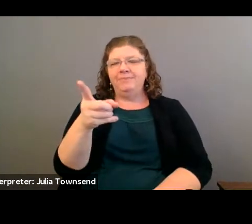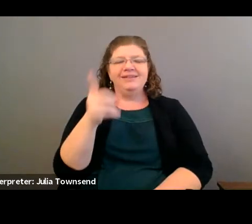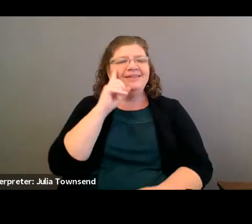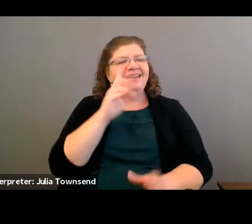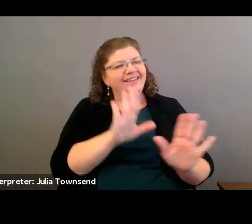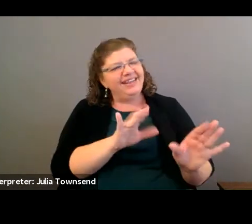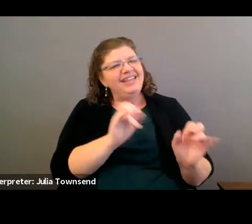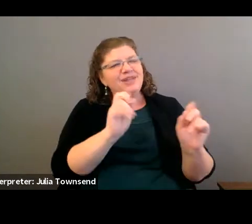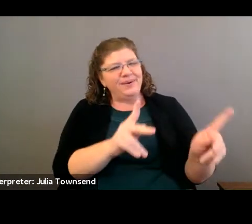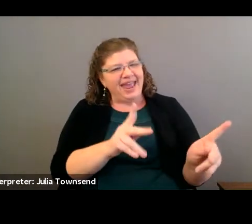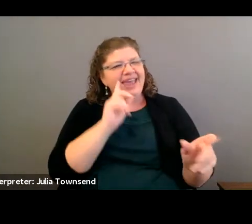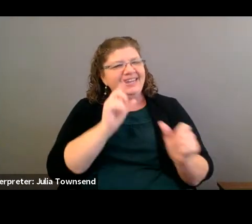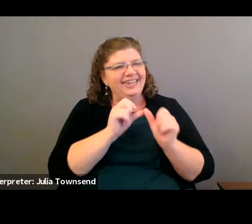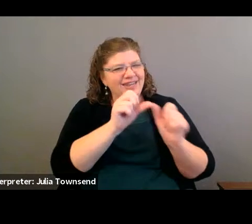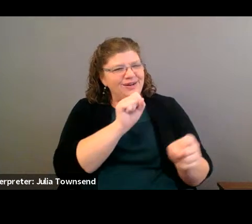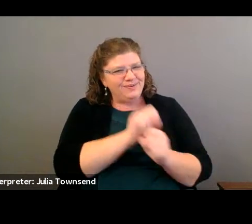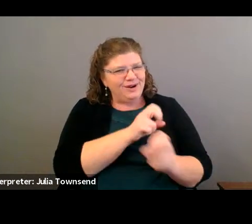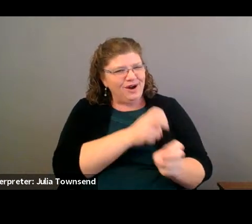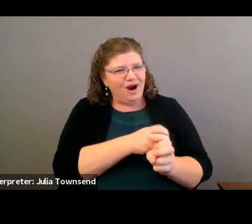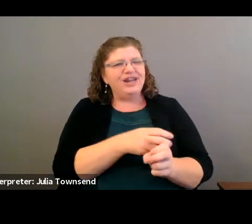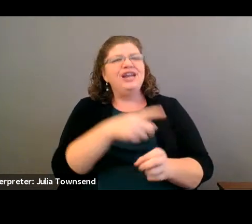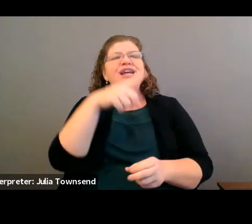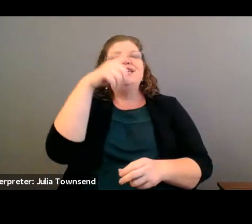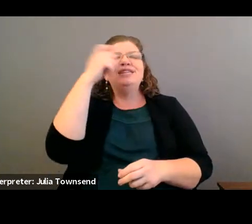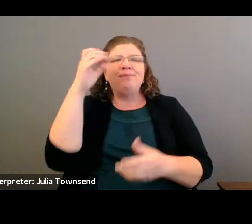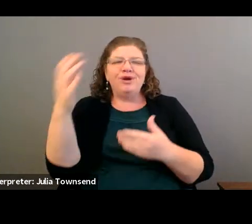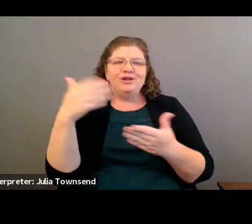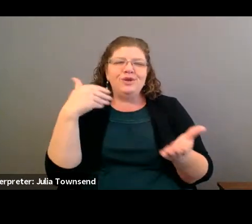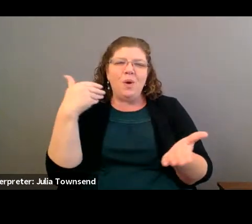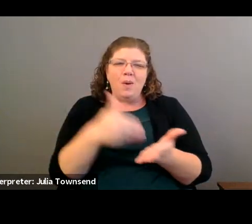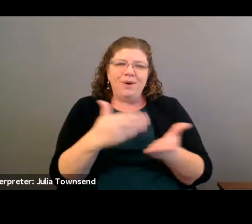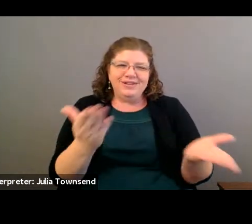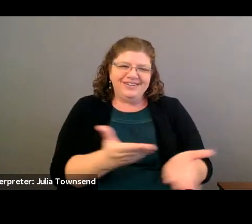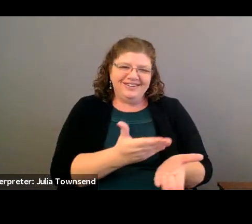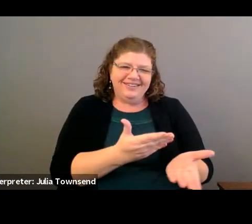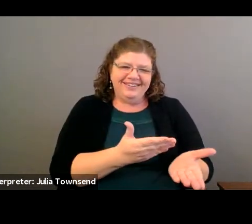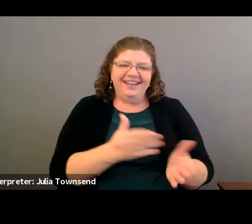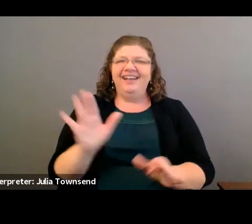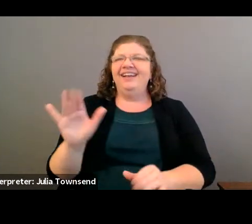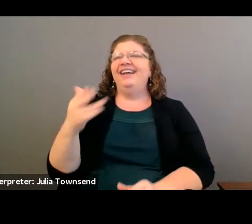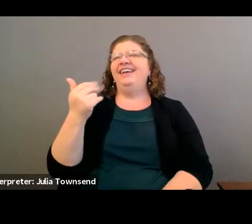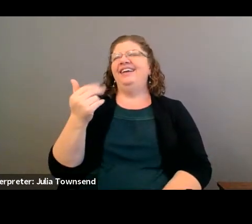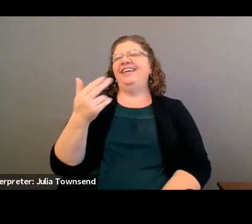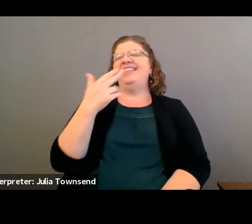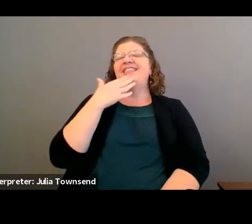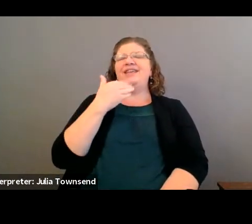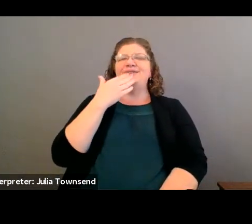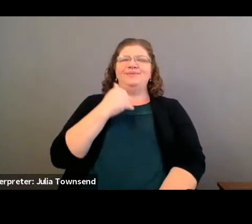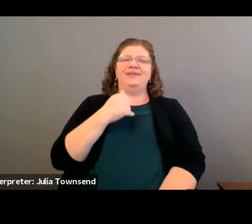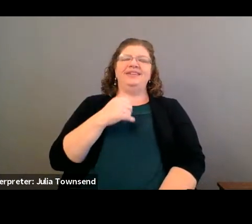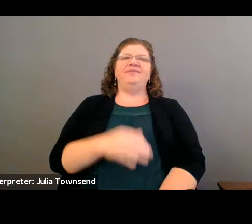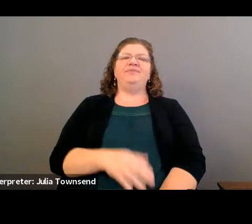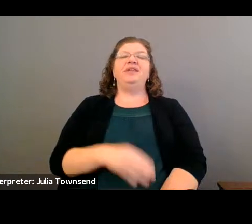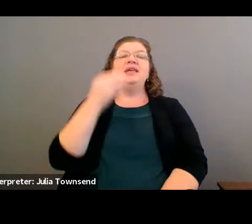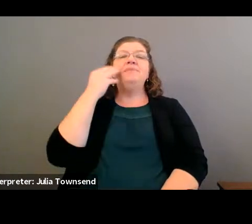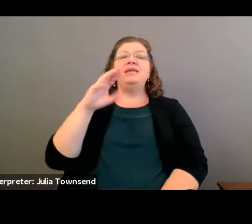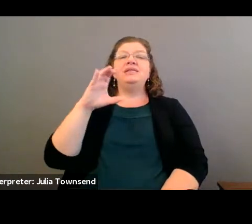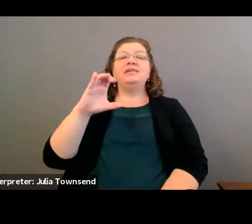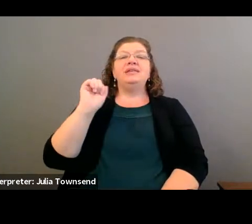and they need to continue to work hard. Summer is almost here. So thank you. Very sweet. Thank you. And Ms. Capps,